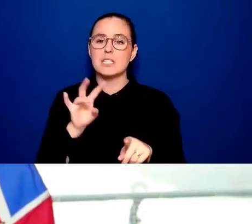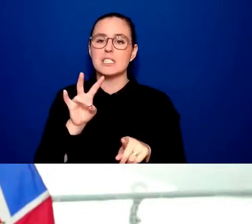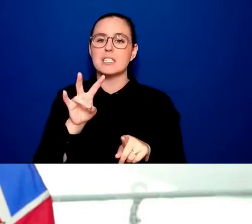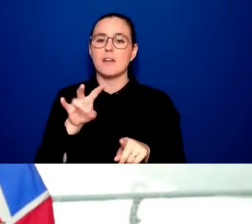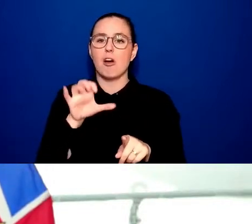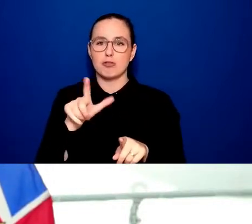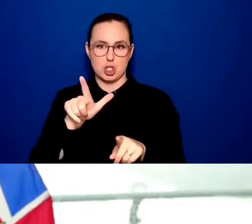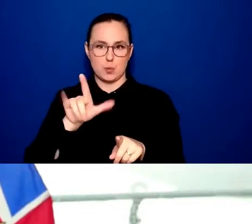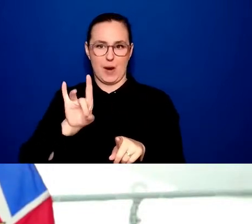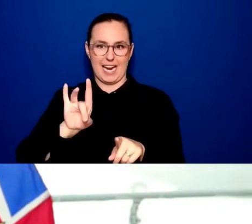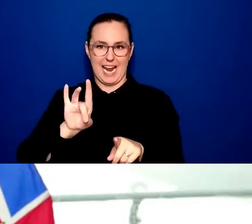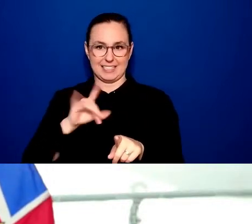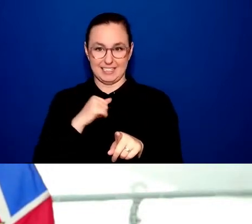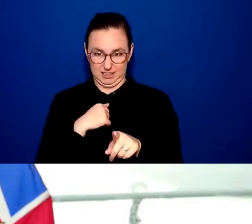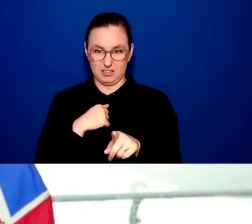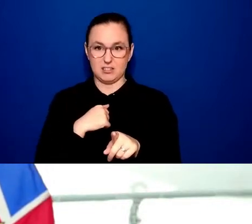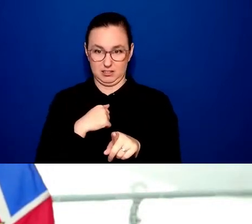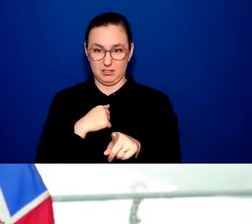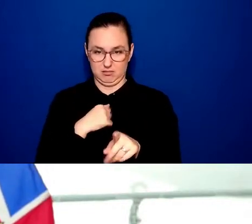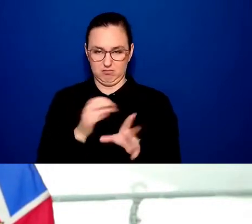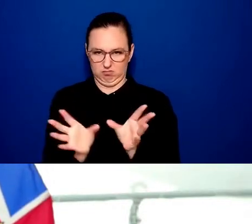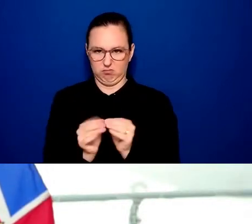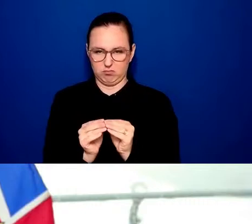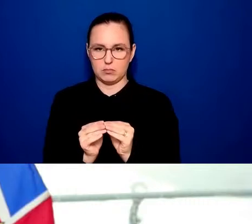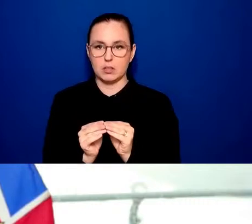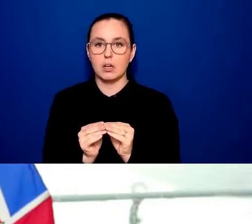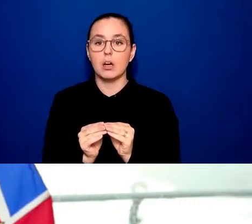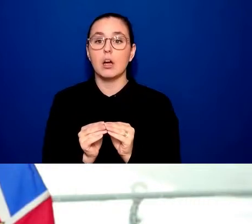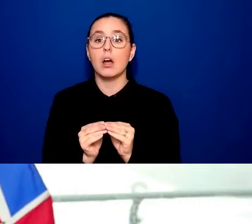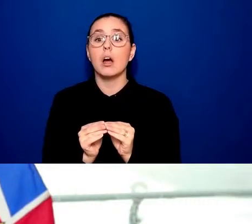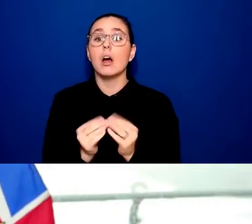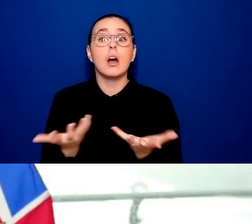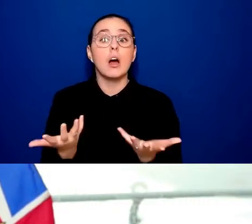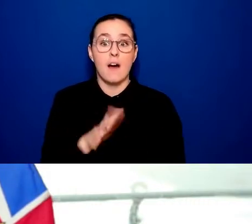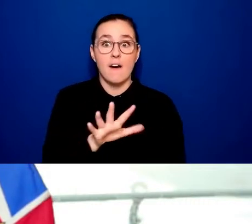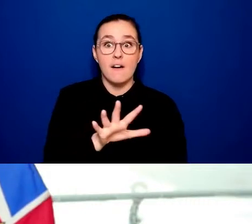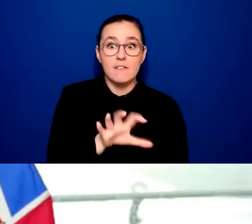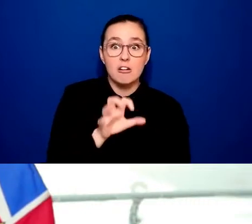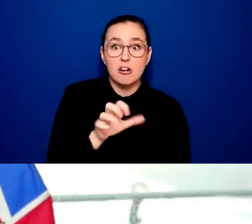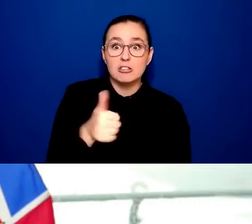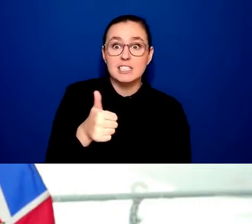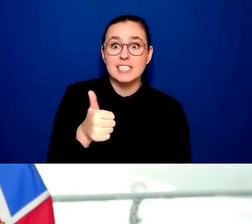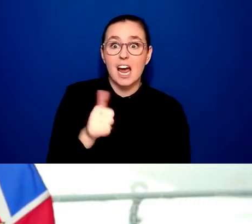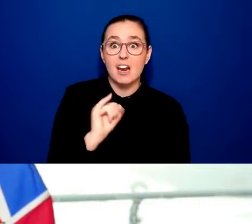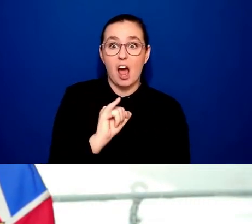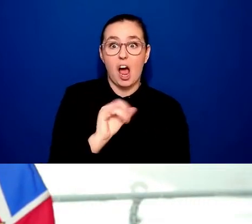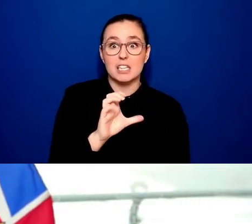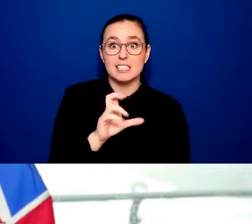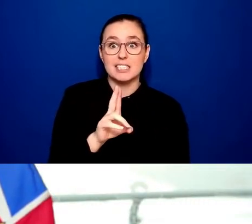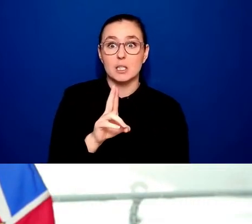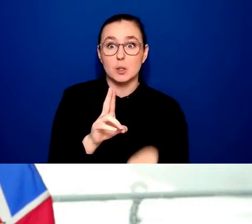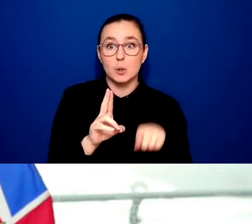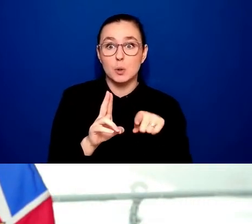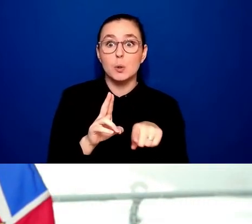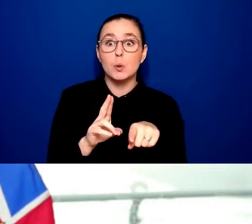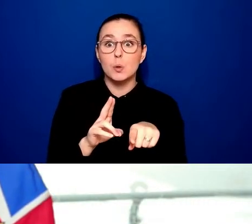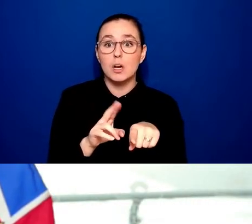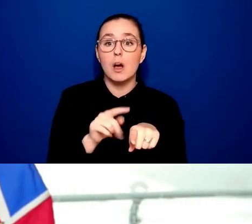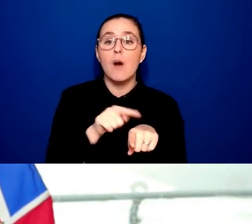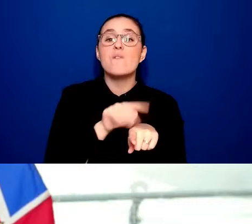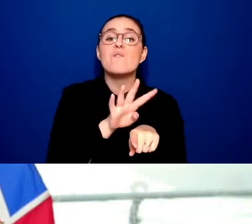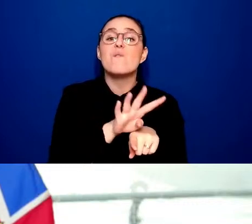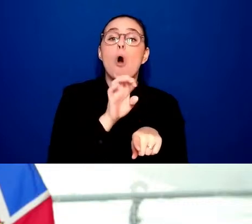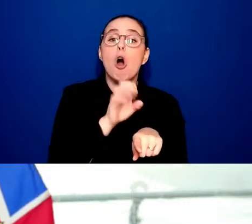critical care occupancy. Of the 510 base beds today, 425 of those base beds are